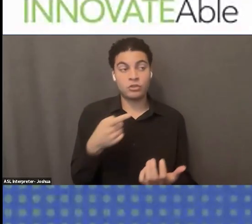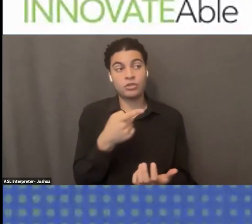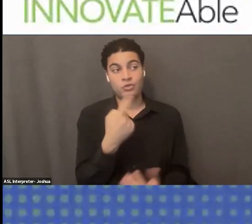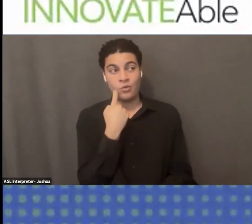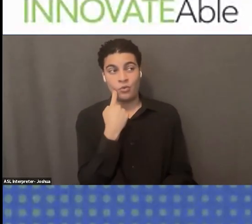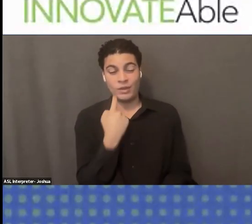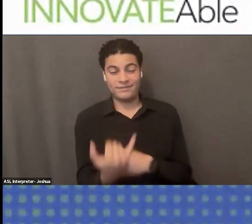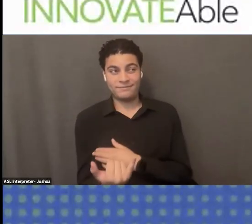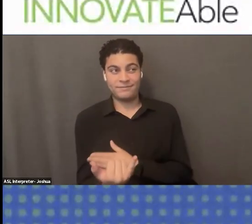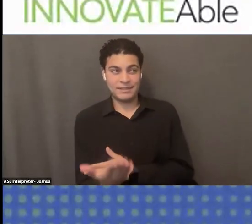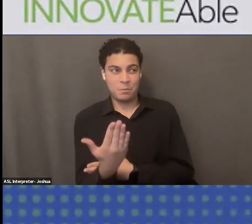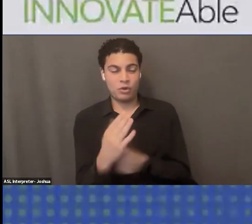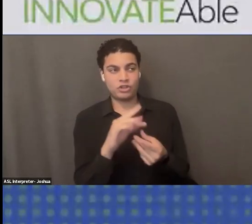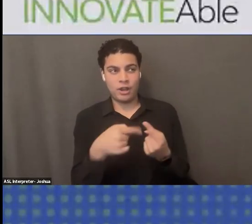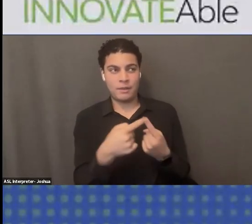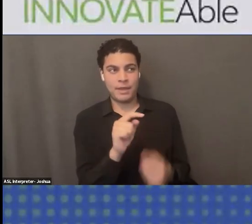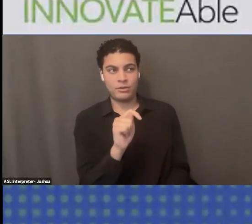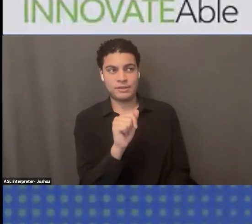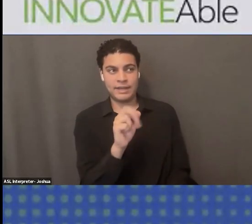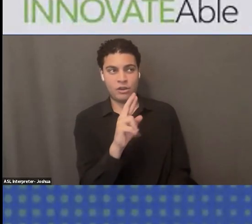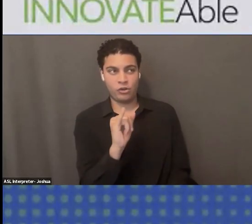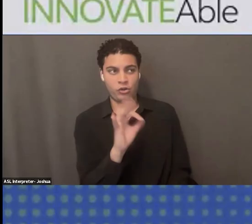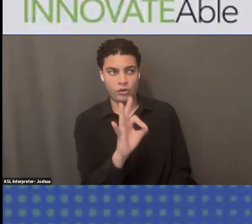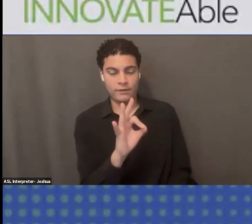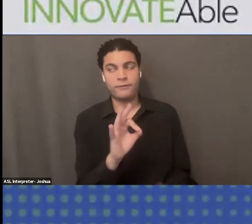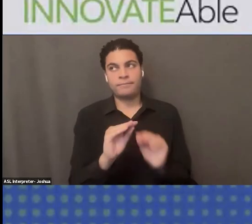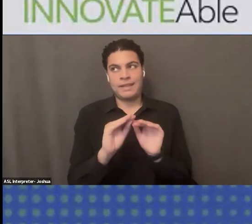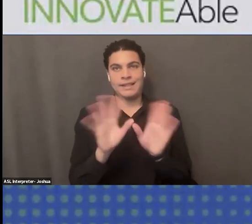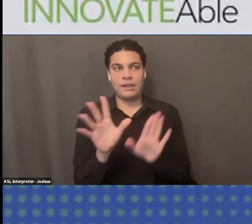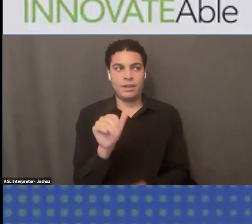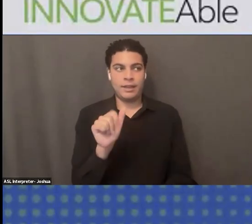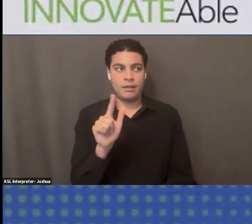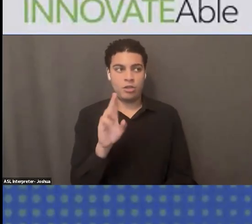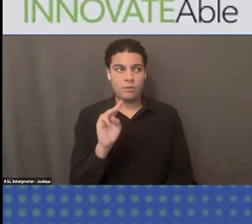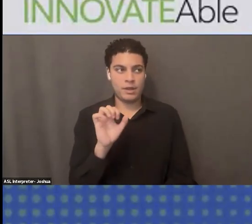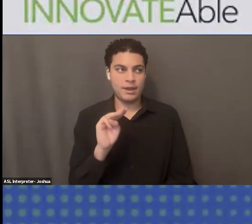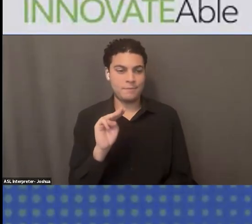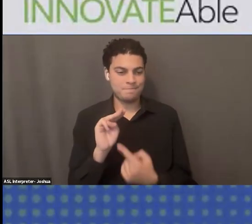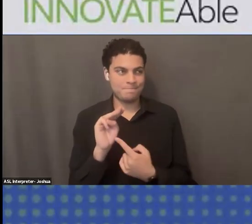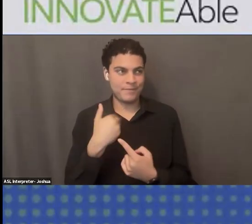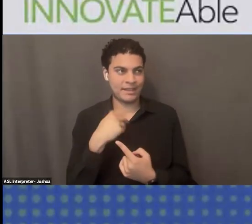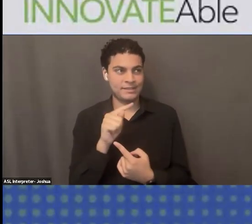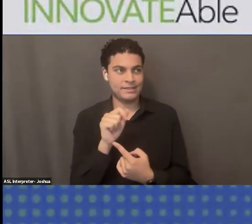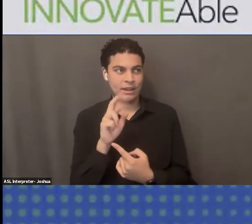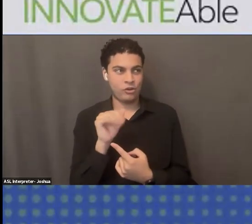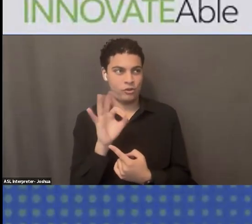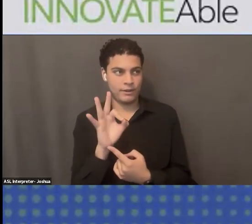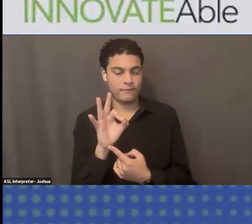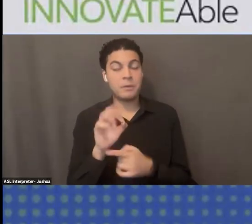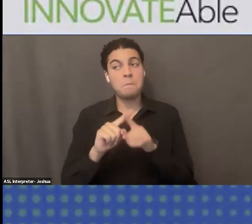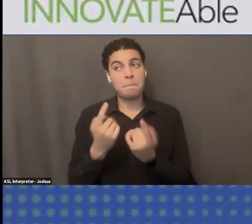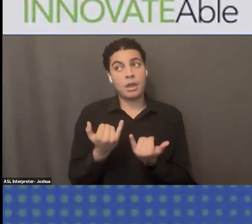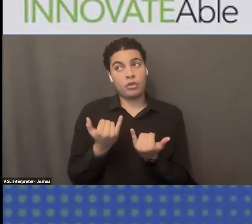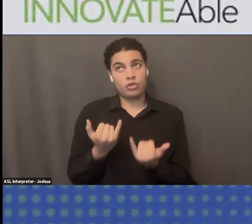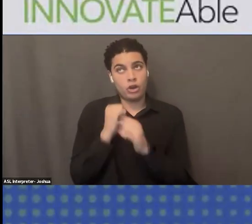are certainly with the aluminum affected by tariffs, but the barriers right now, I